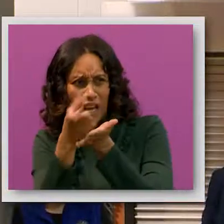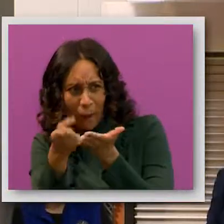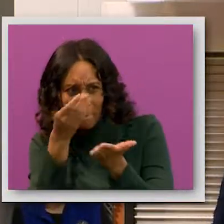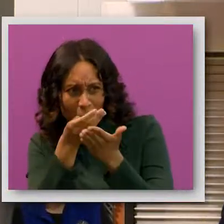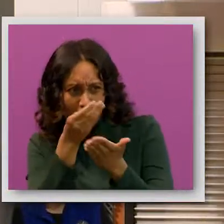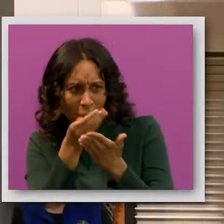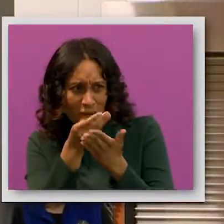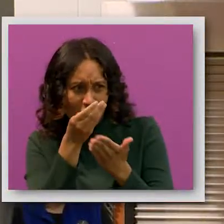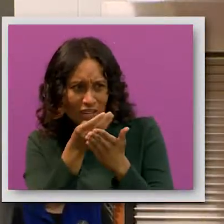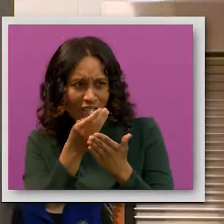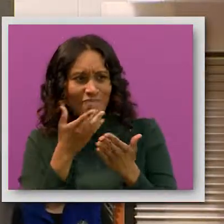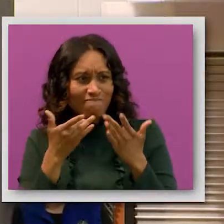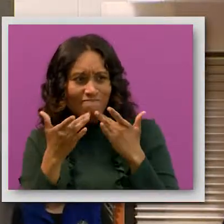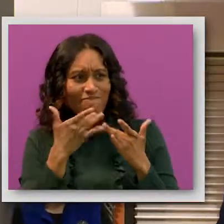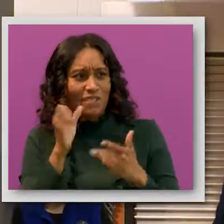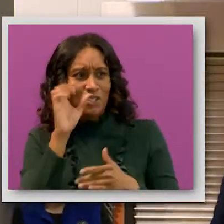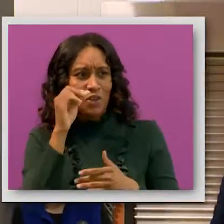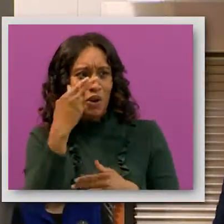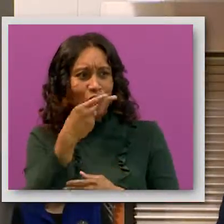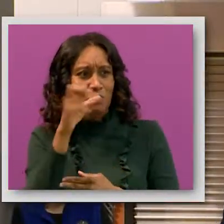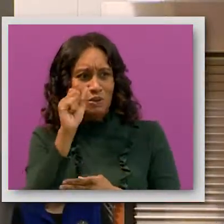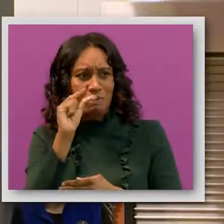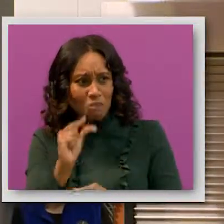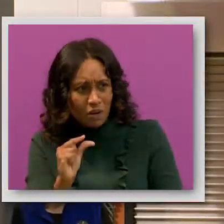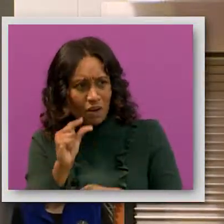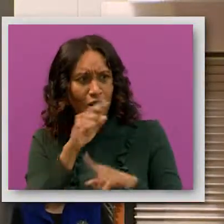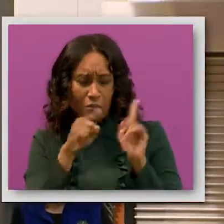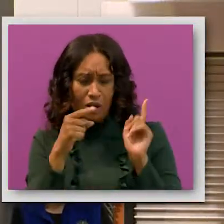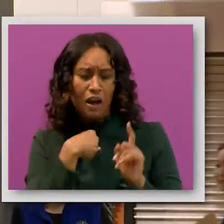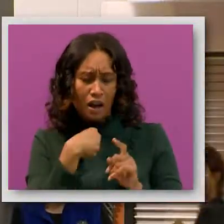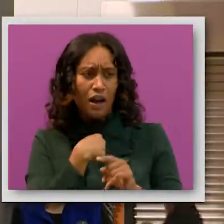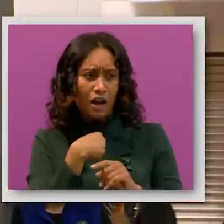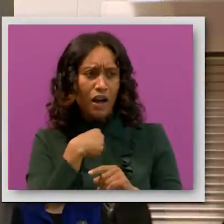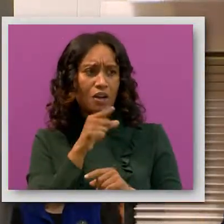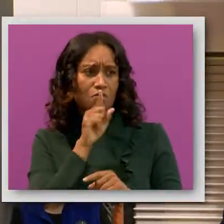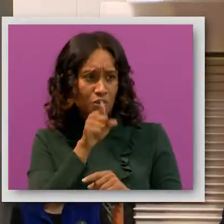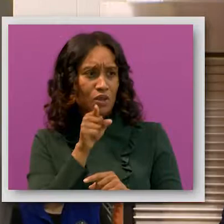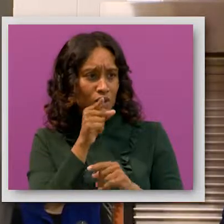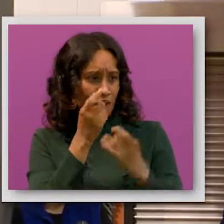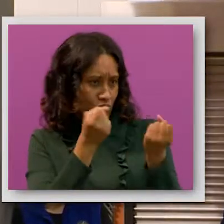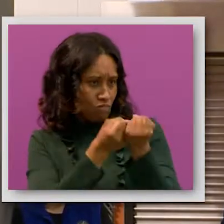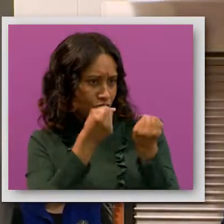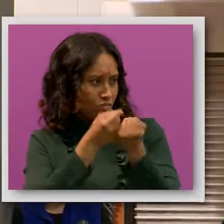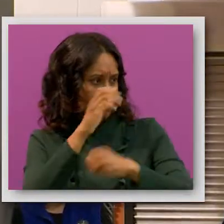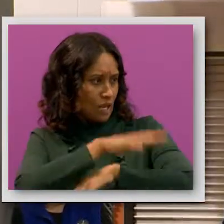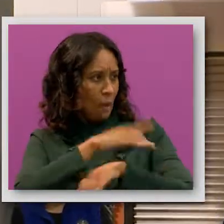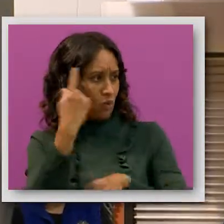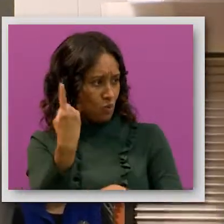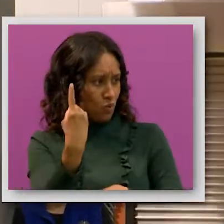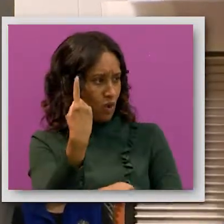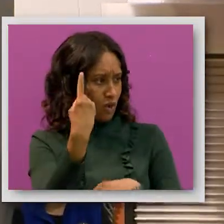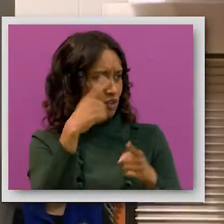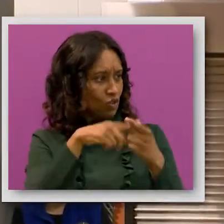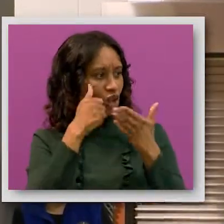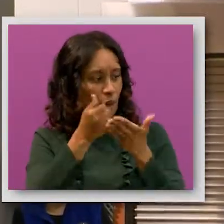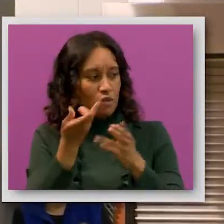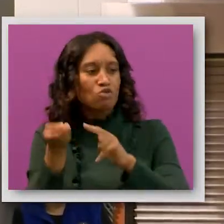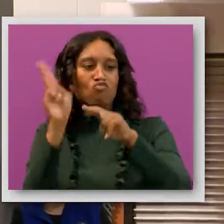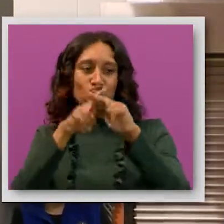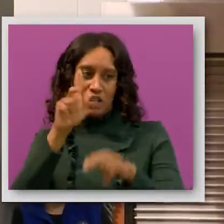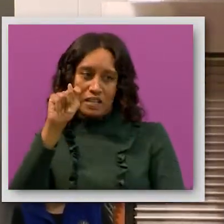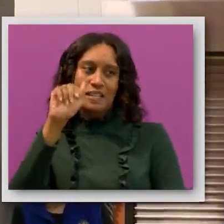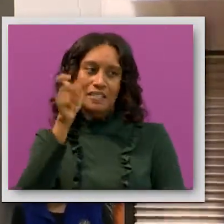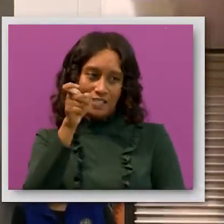cut the Health and Human Services budget. But I personally endorse the idea of Table 1 to raise some more tax